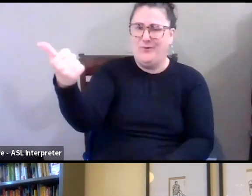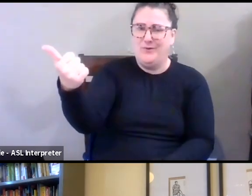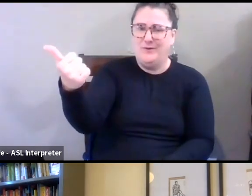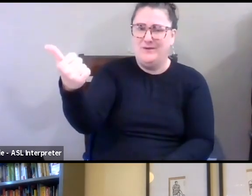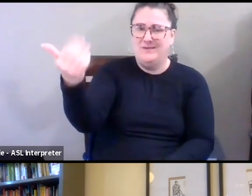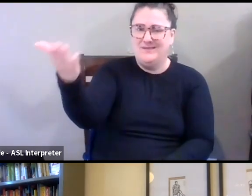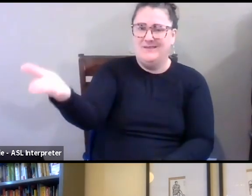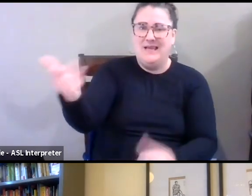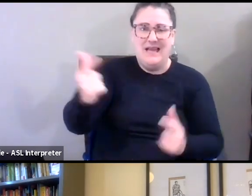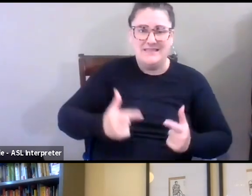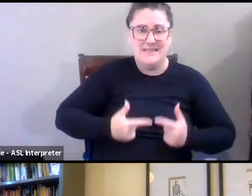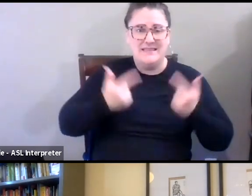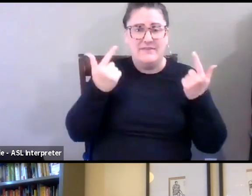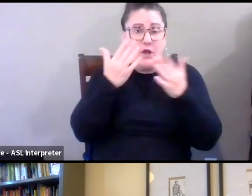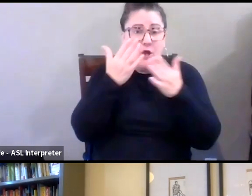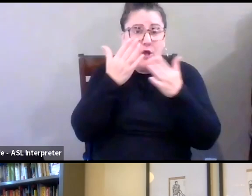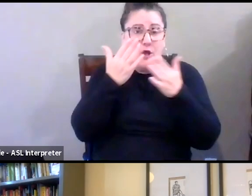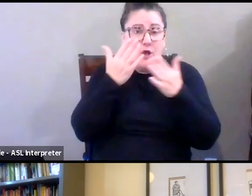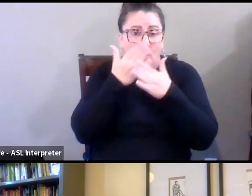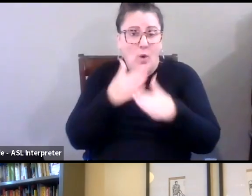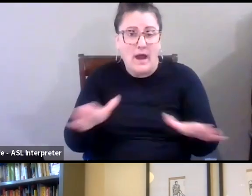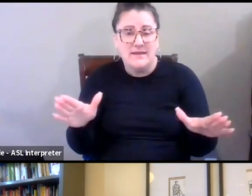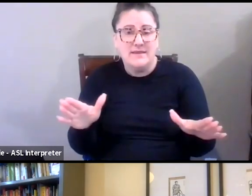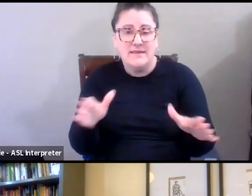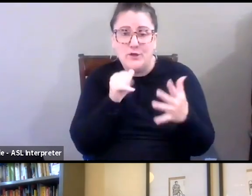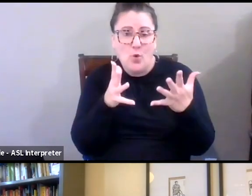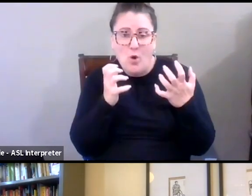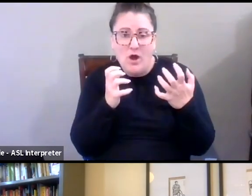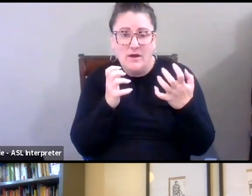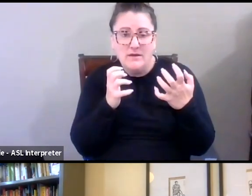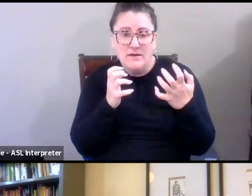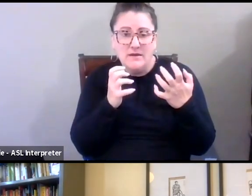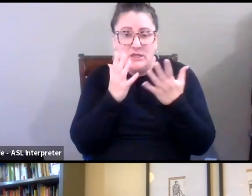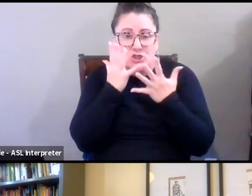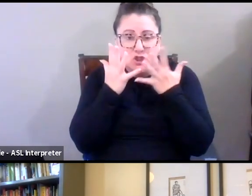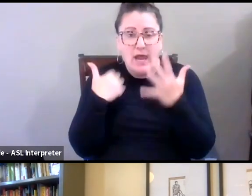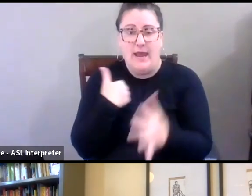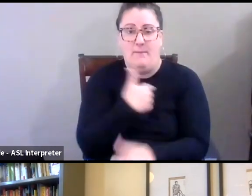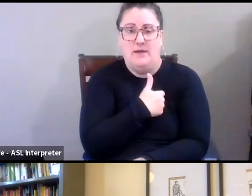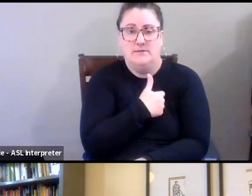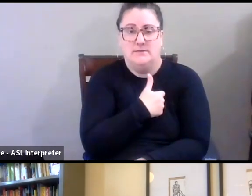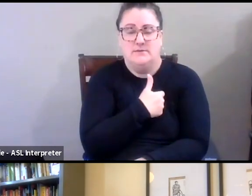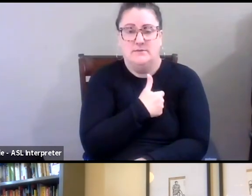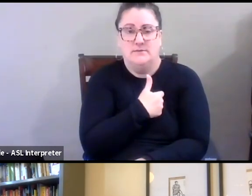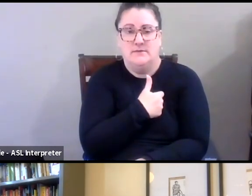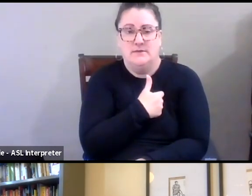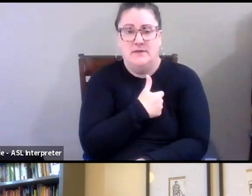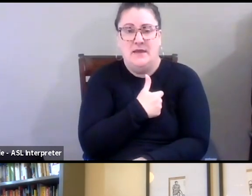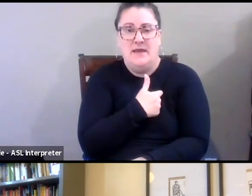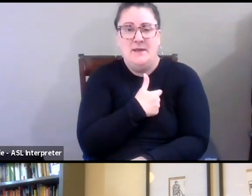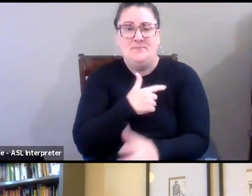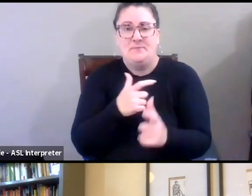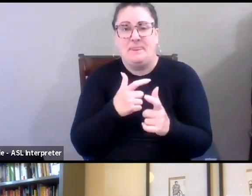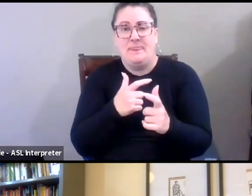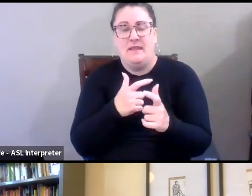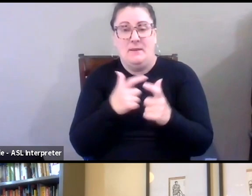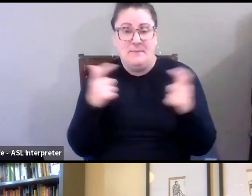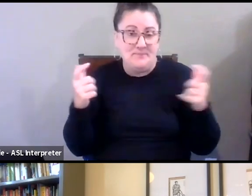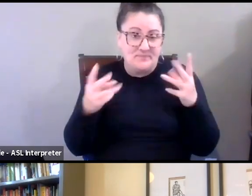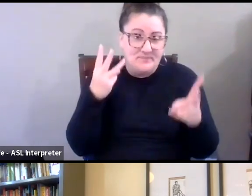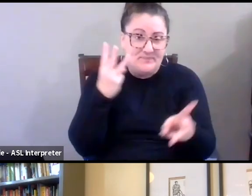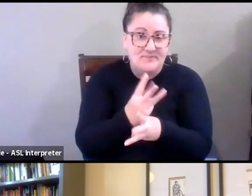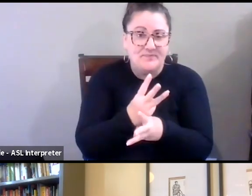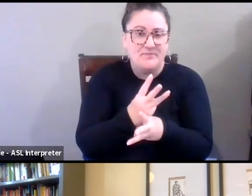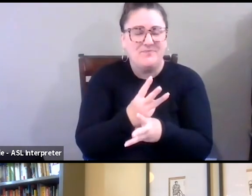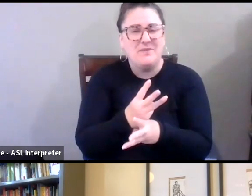everyone else is just living with quietly because they don't want to shame us in a larger stage. And like, I just